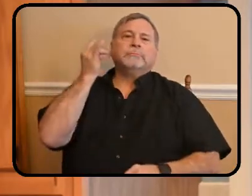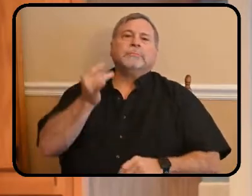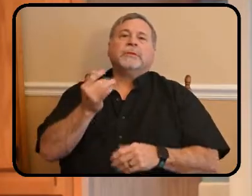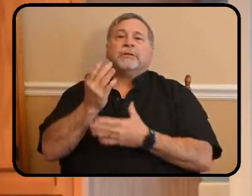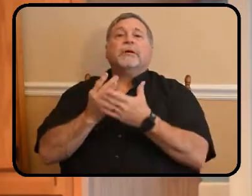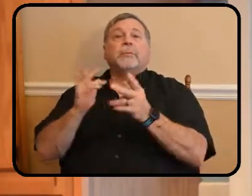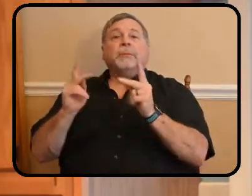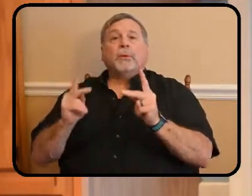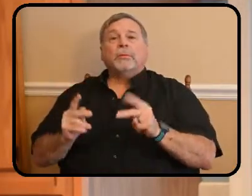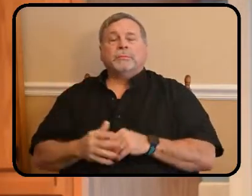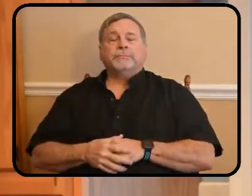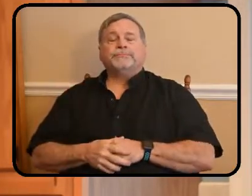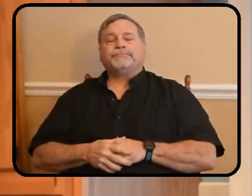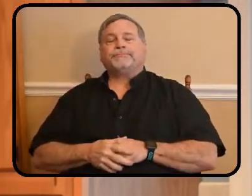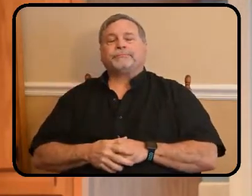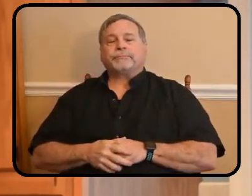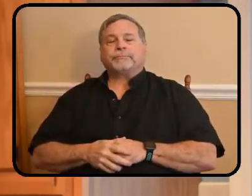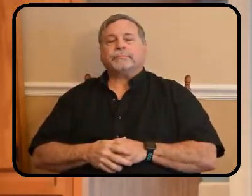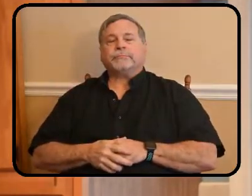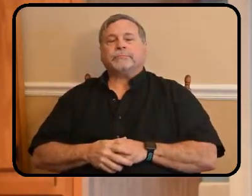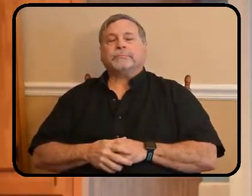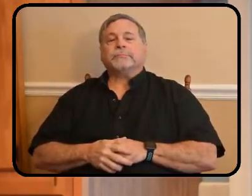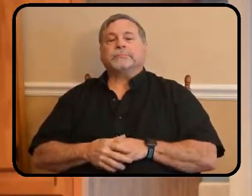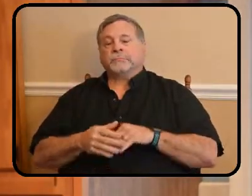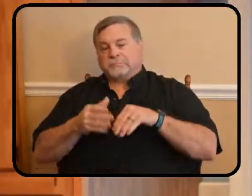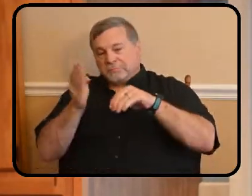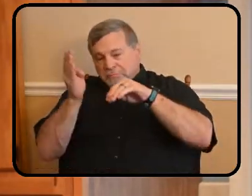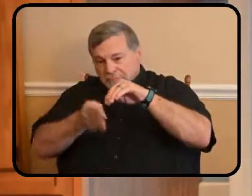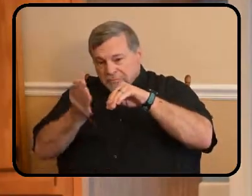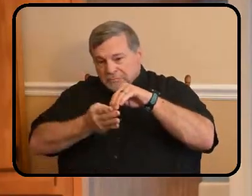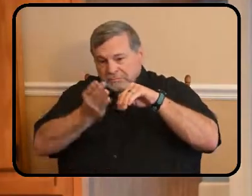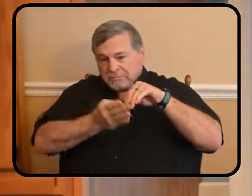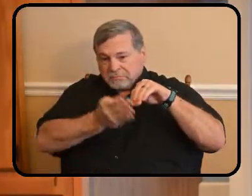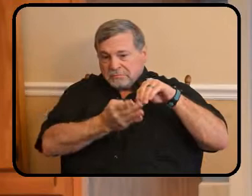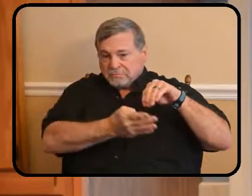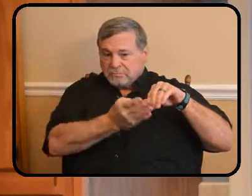people. So we're just going to run a knife through that as well.